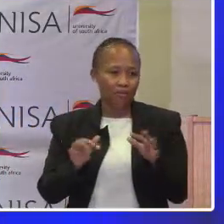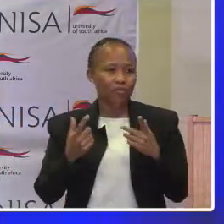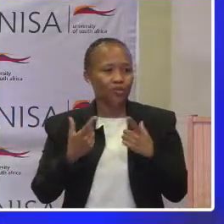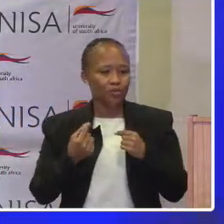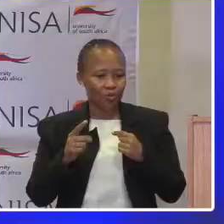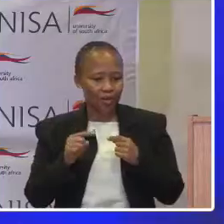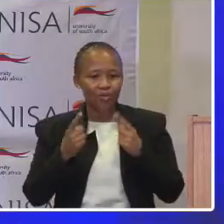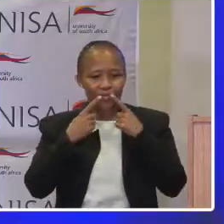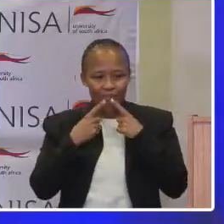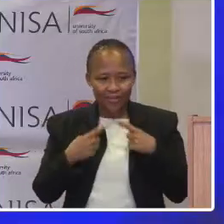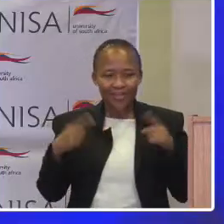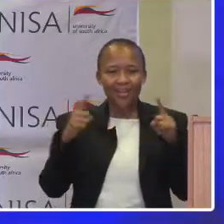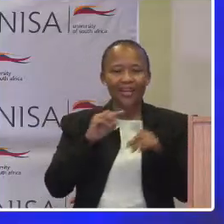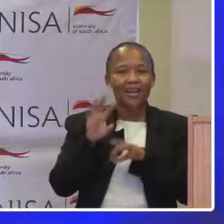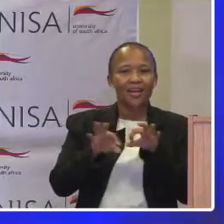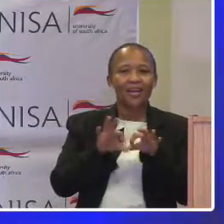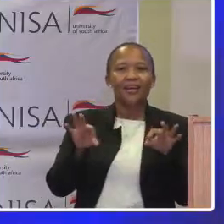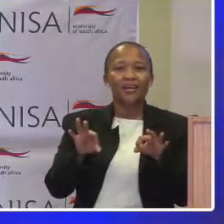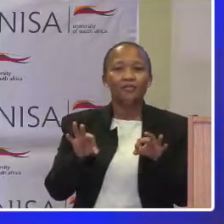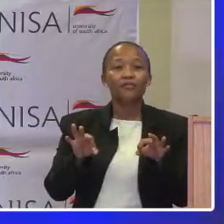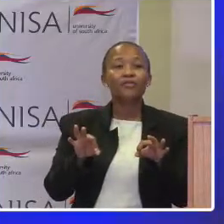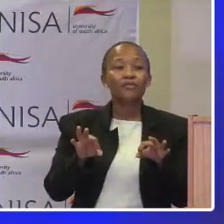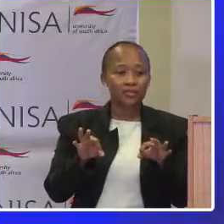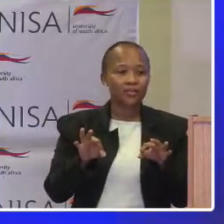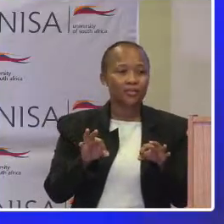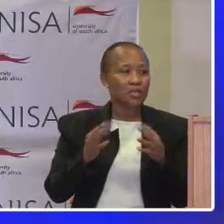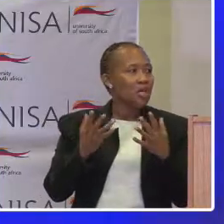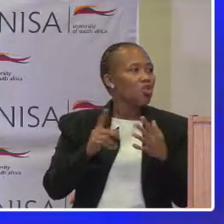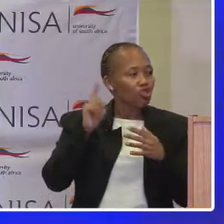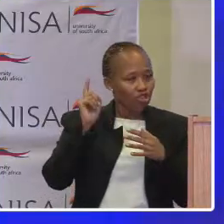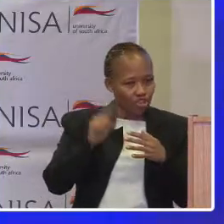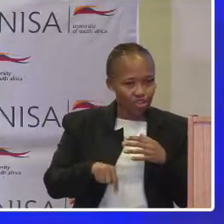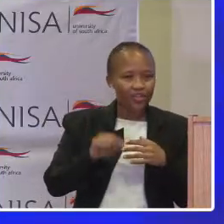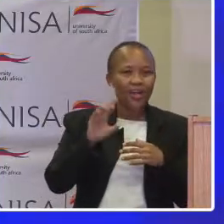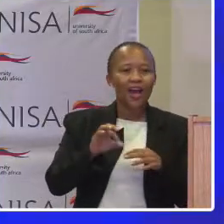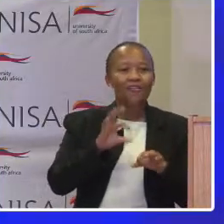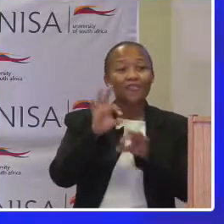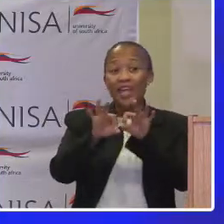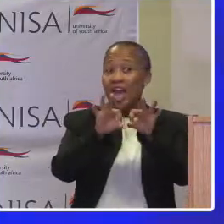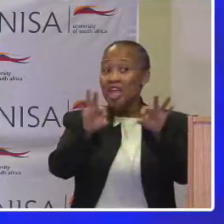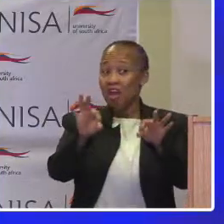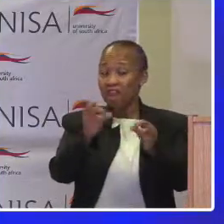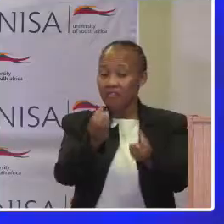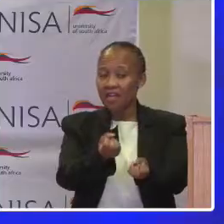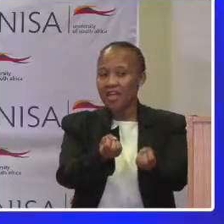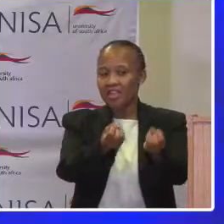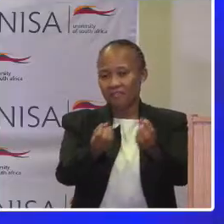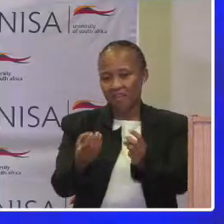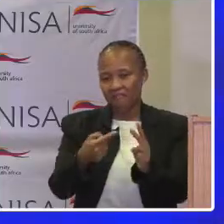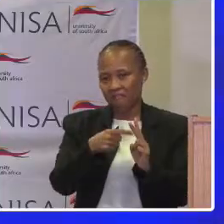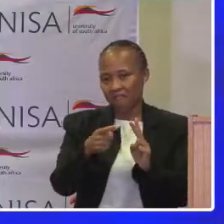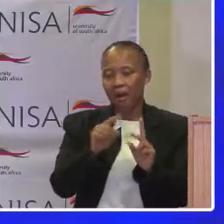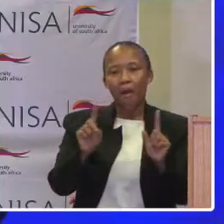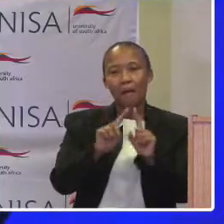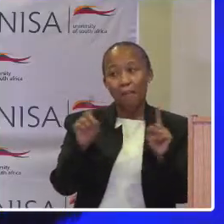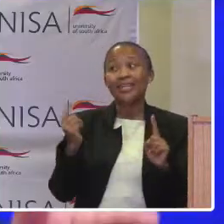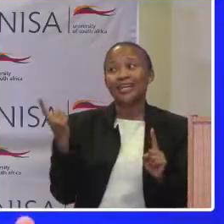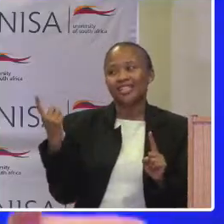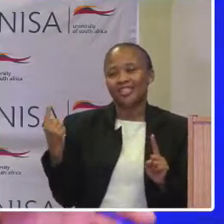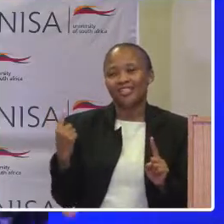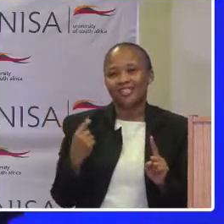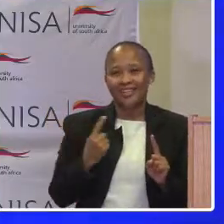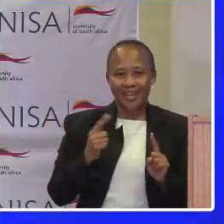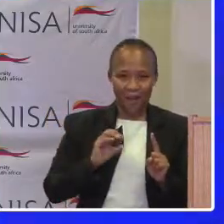get. We are supposed to be gifting you. The gifts are still on the way here. our Aerotropolis, the logistical